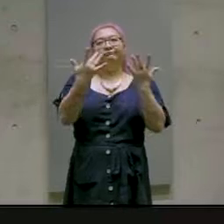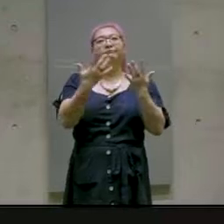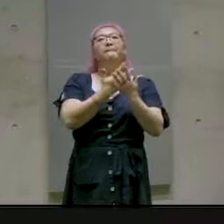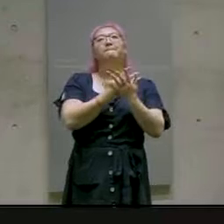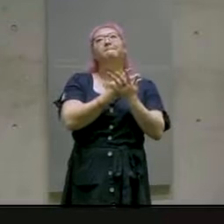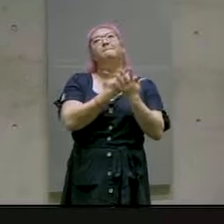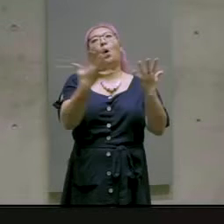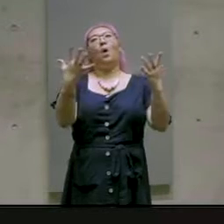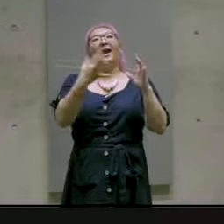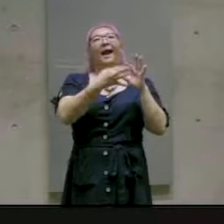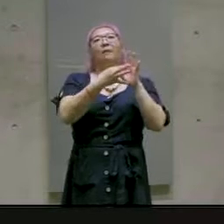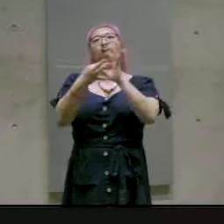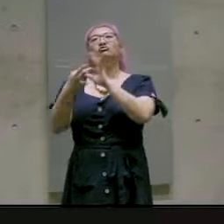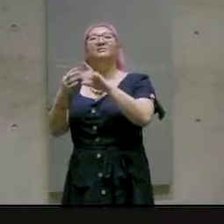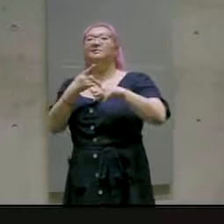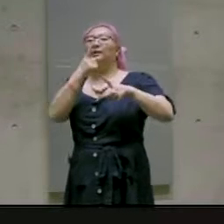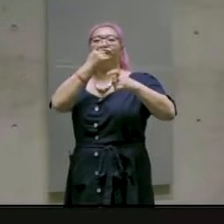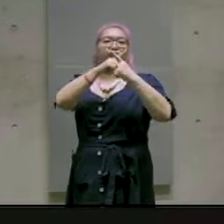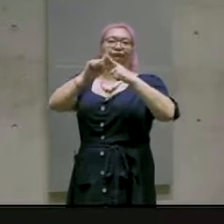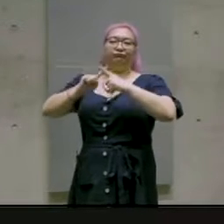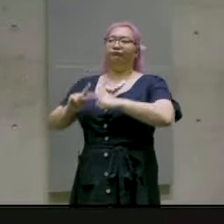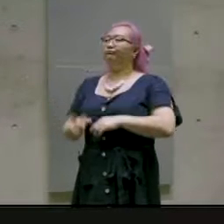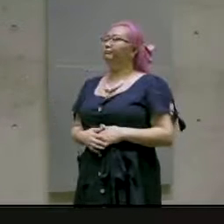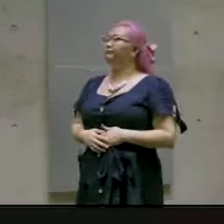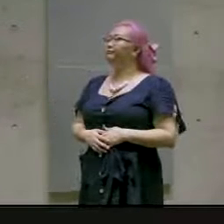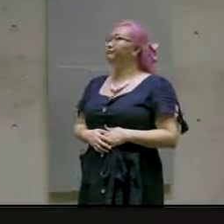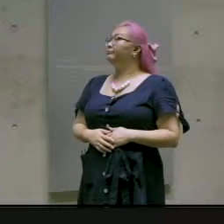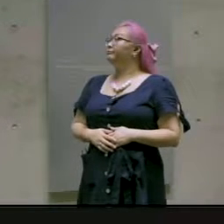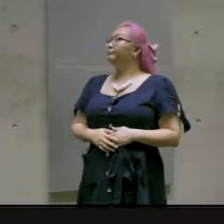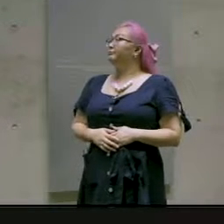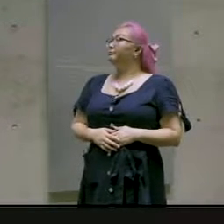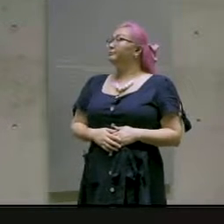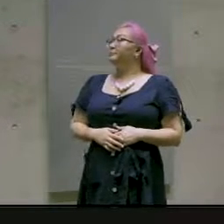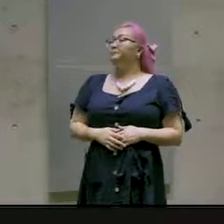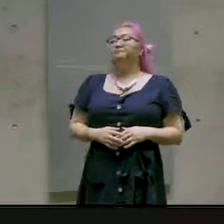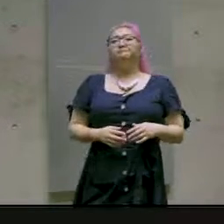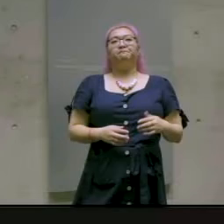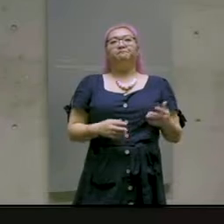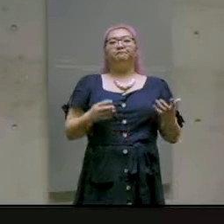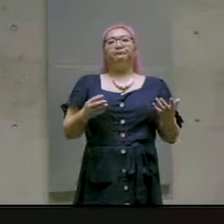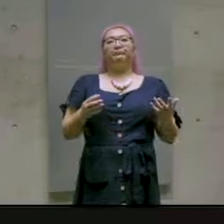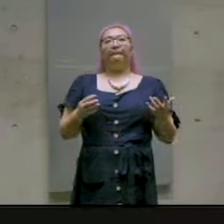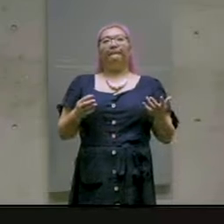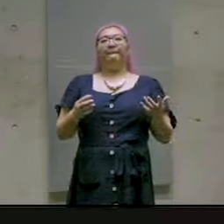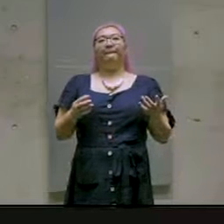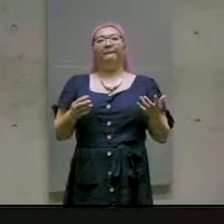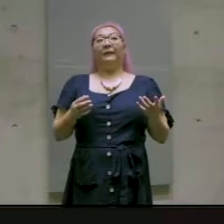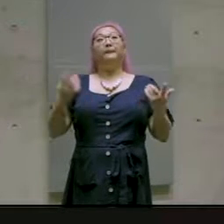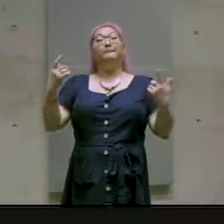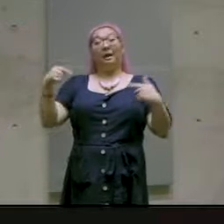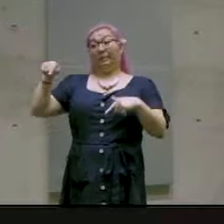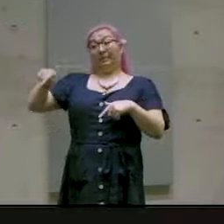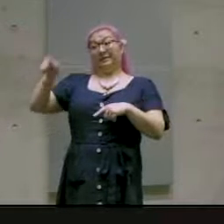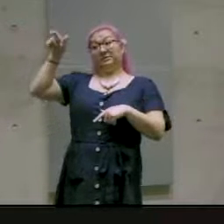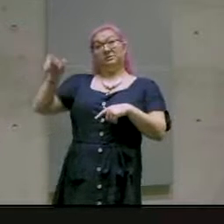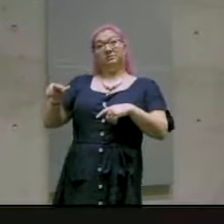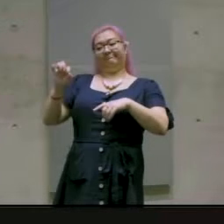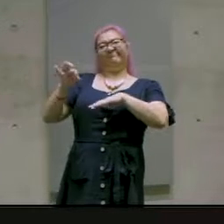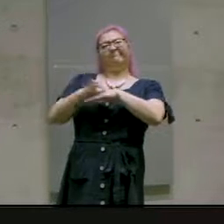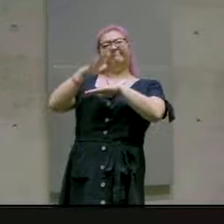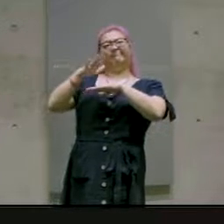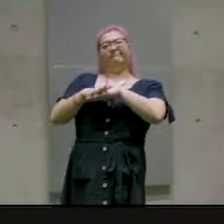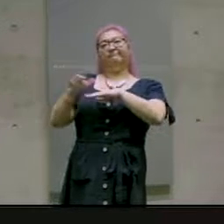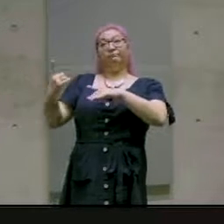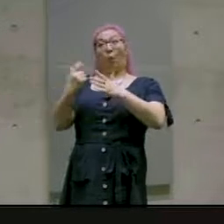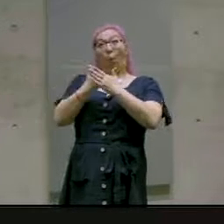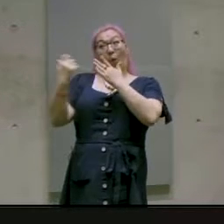Because of kind of the narrative scope of the game, it wouldn't make sense for us to assume that this character or characters are always present with the protagonist. And often it doesn't